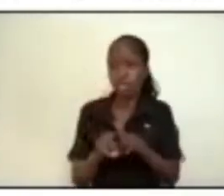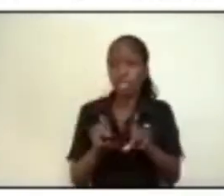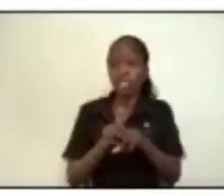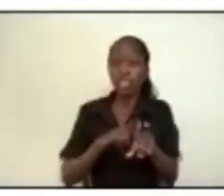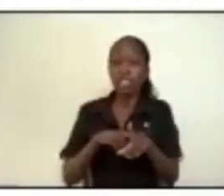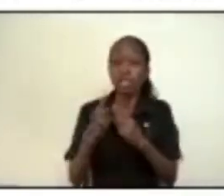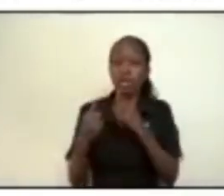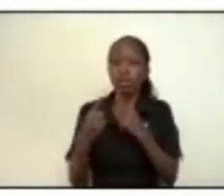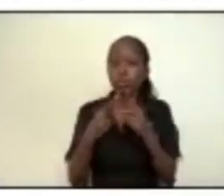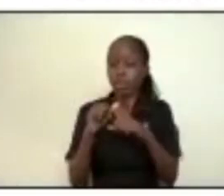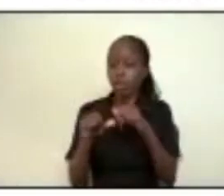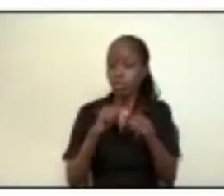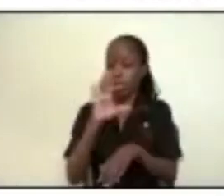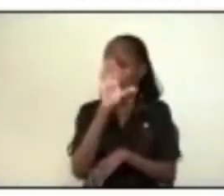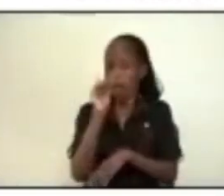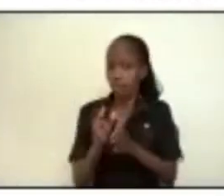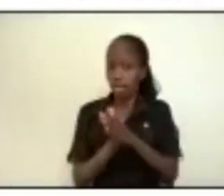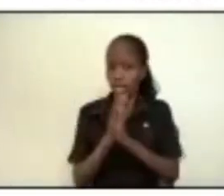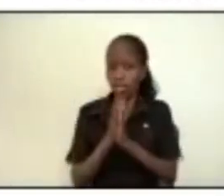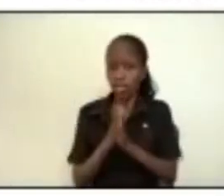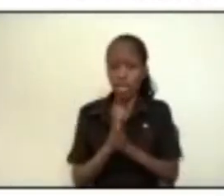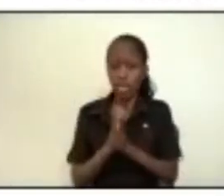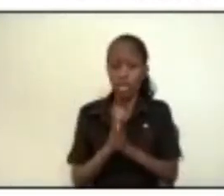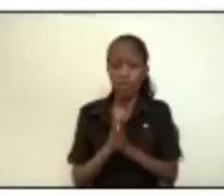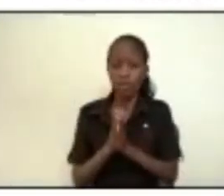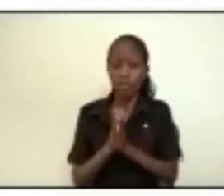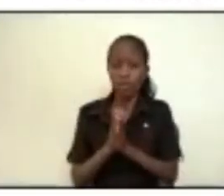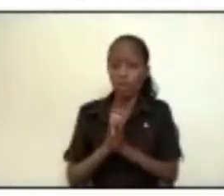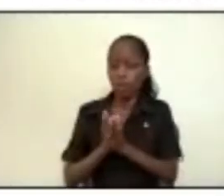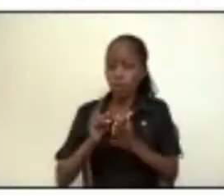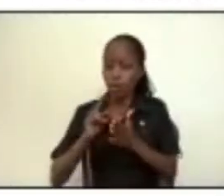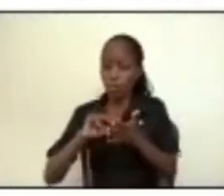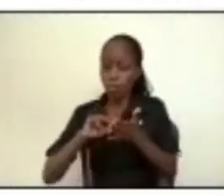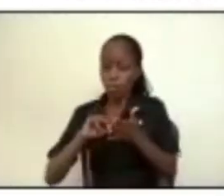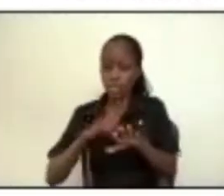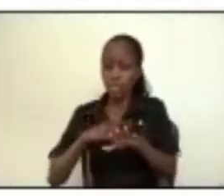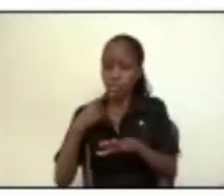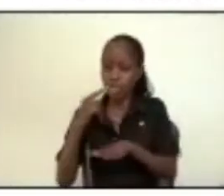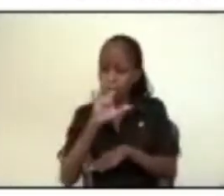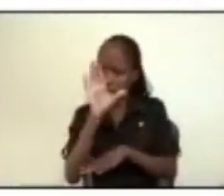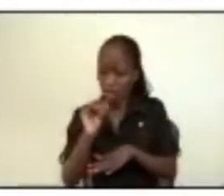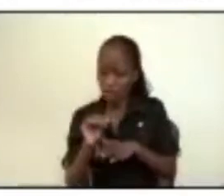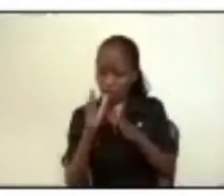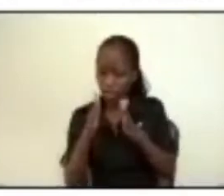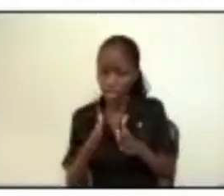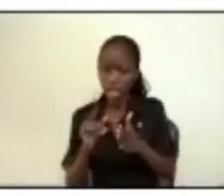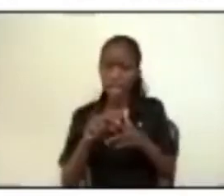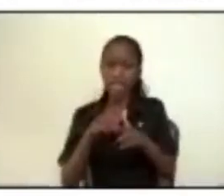about the African narrative, how are we African? What does it mean to be African? We're talking about over